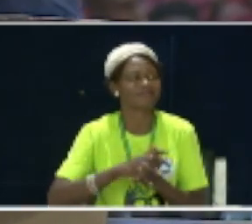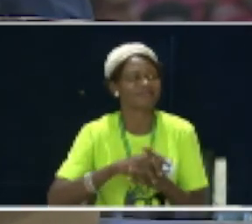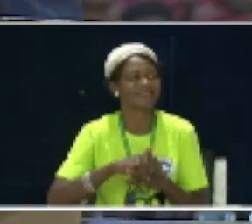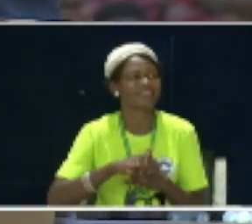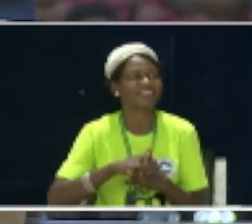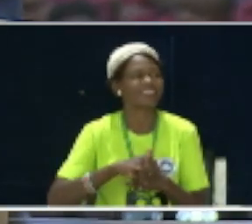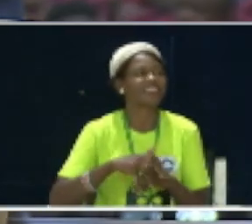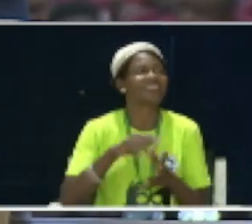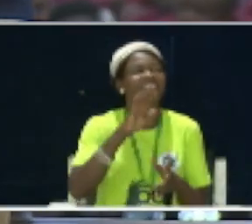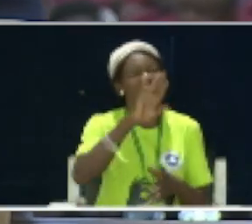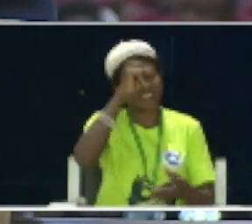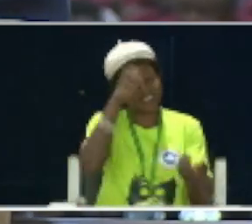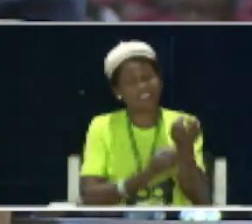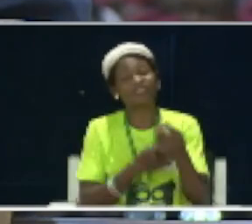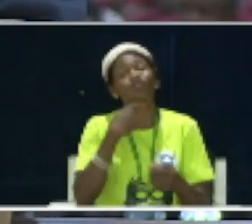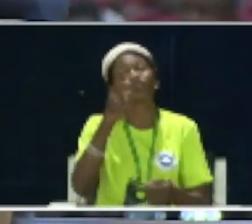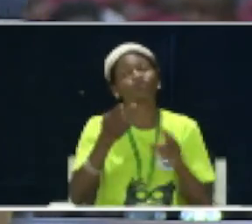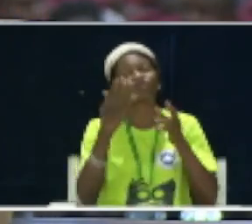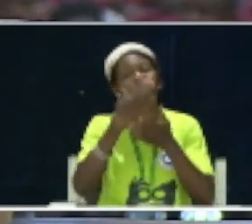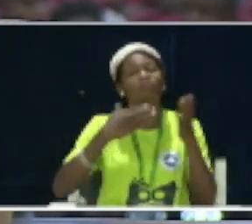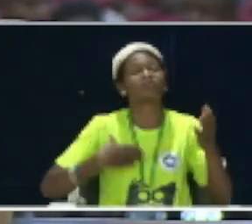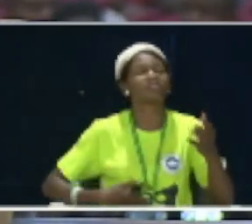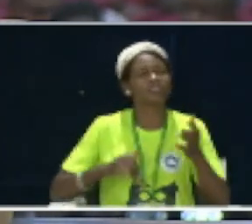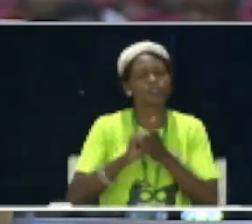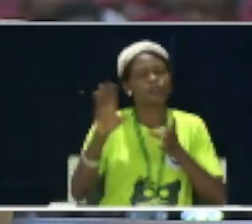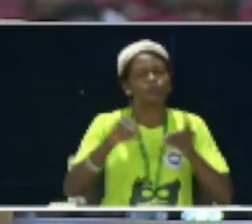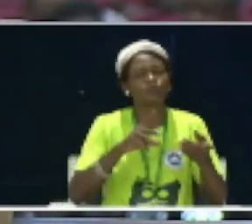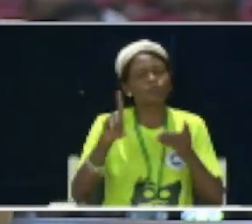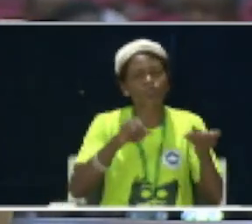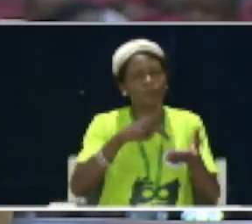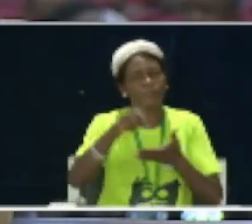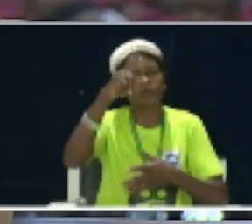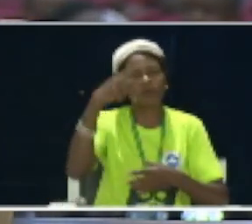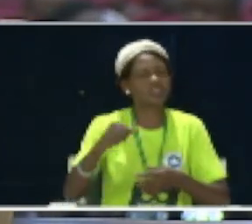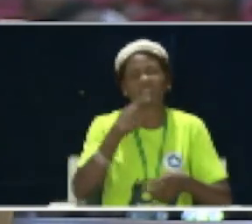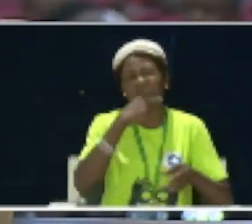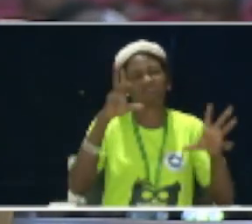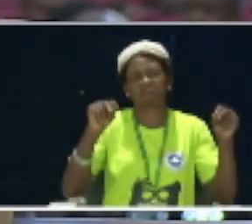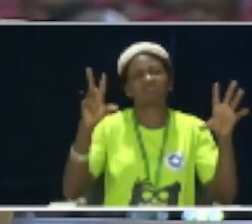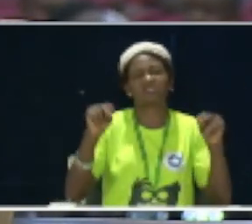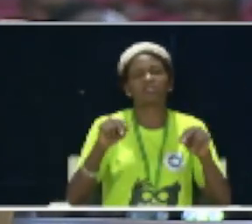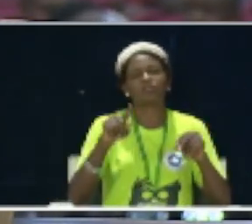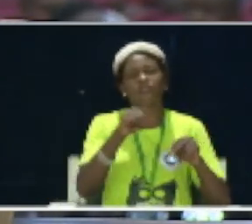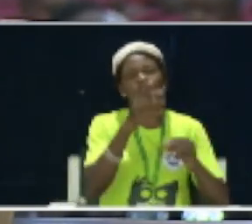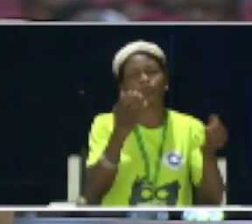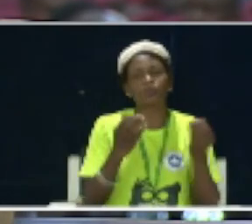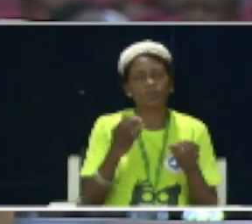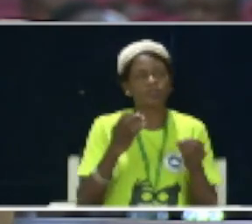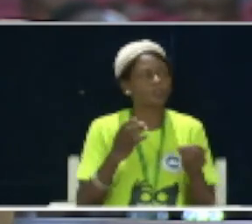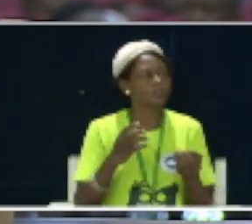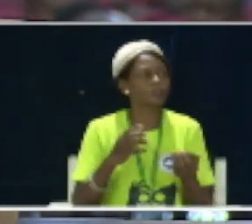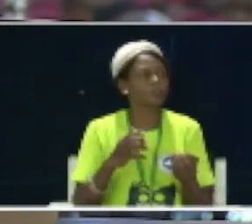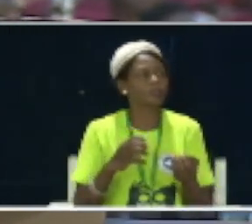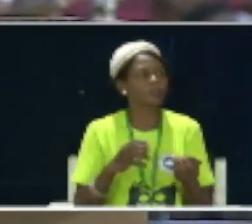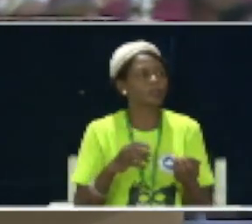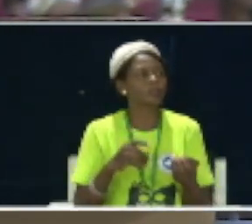My son told somebody, he said, you pay tithe? He said, no. You want welfare from the church? God,